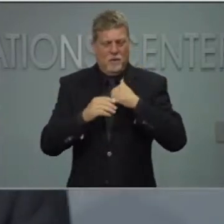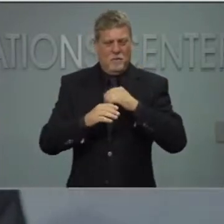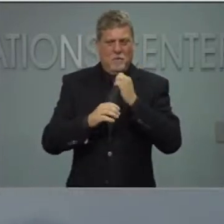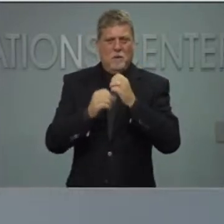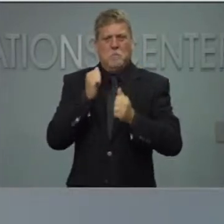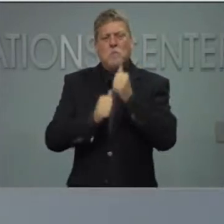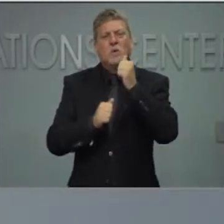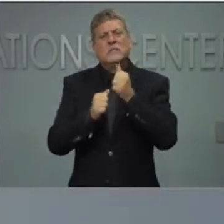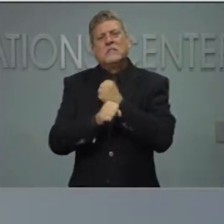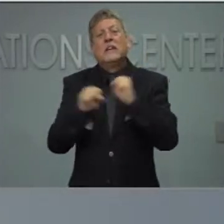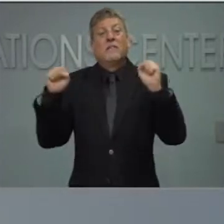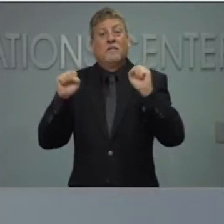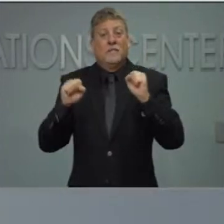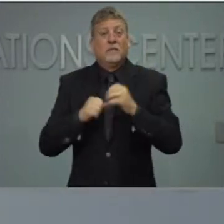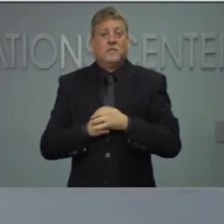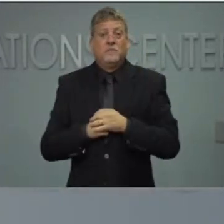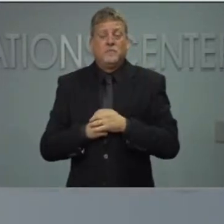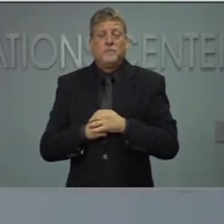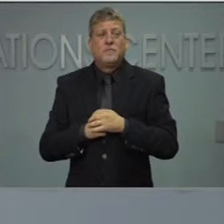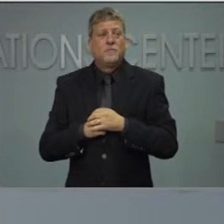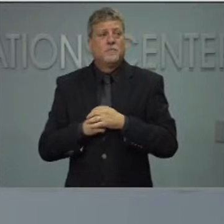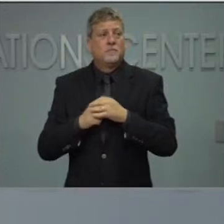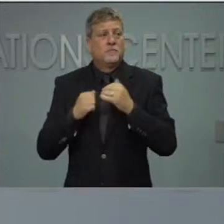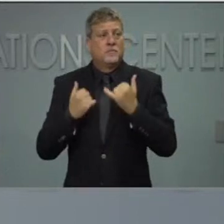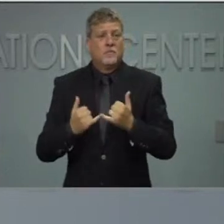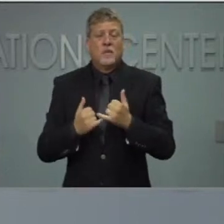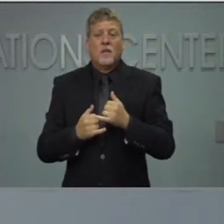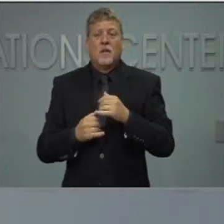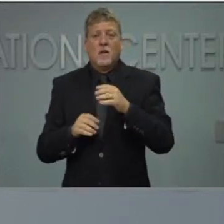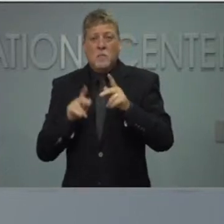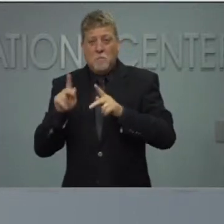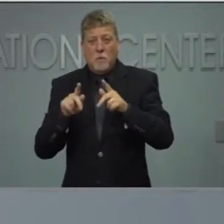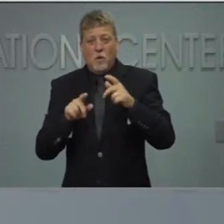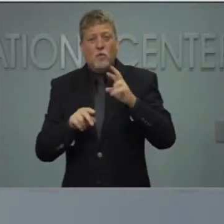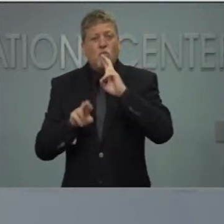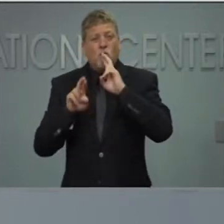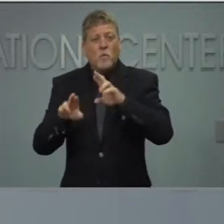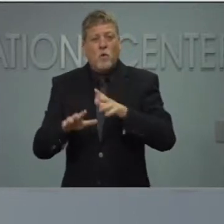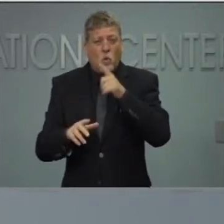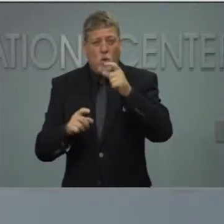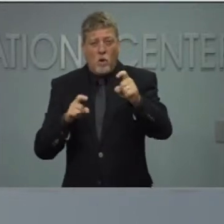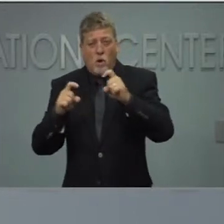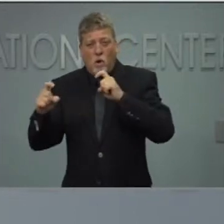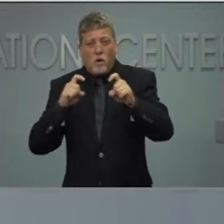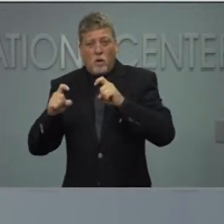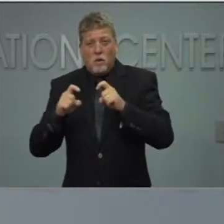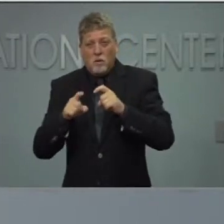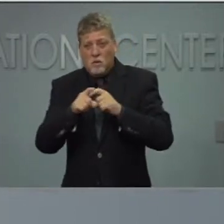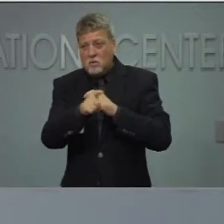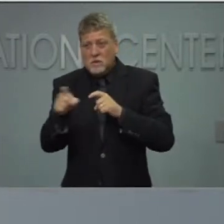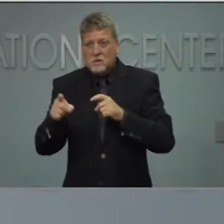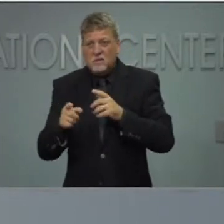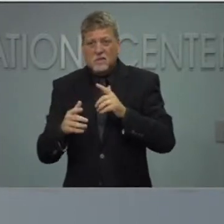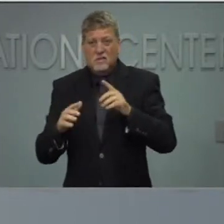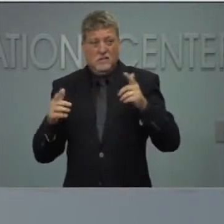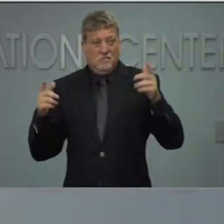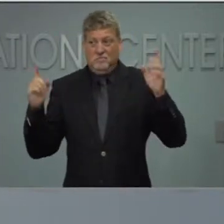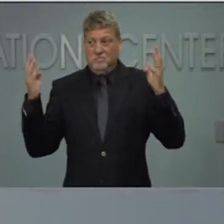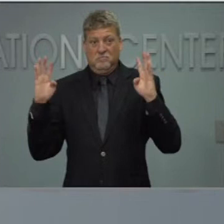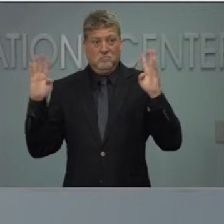And we'll see if we have any remote. I know we have some people on the line, so if you can identify yourself and